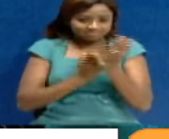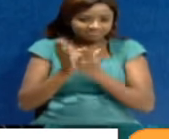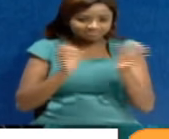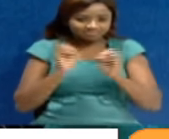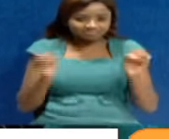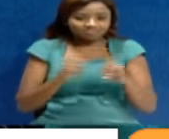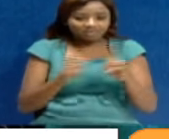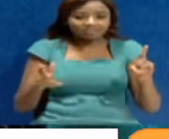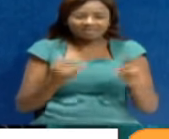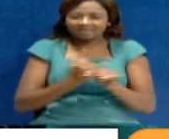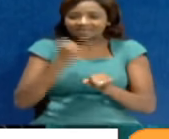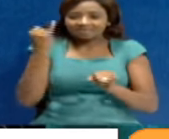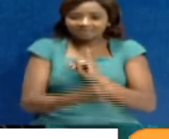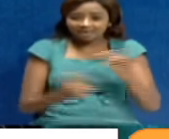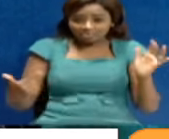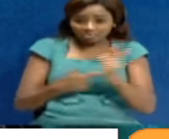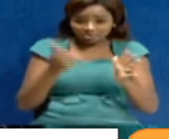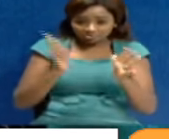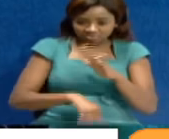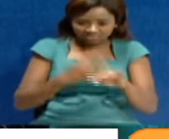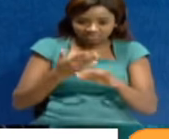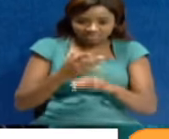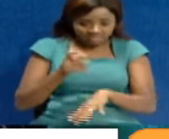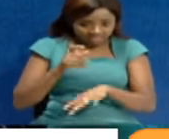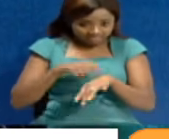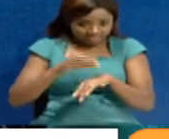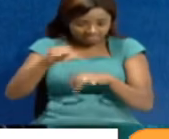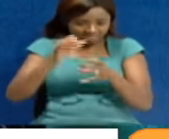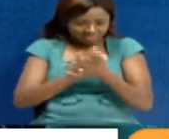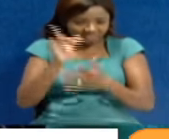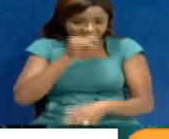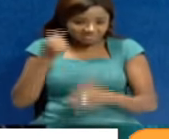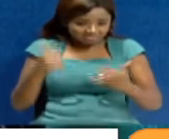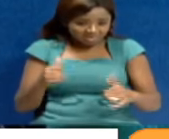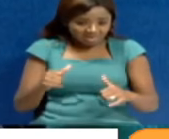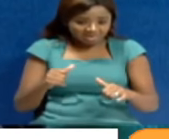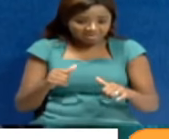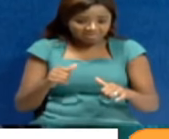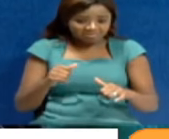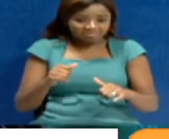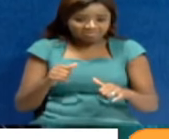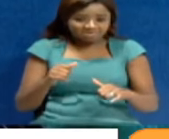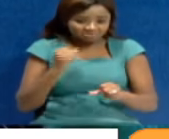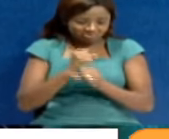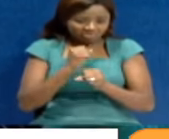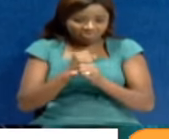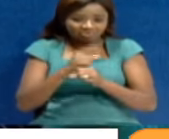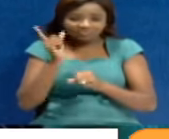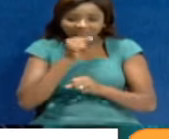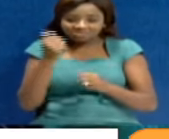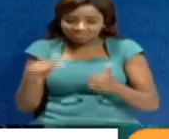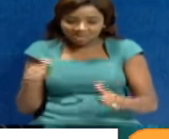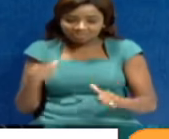want to see that before Jubilee's term is over, all these cabinet secretaries that were not vetted are vetted, all the